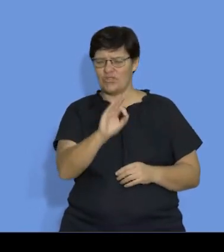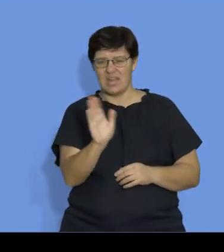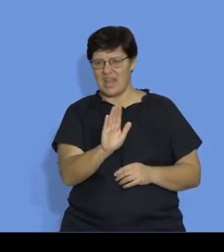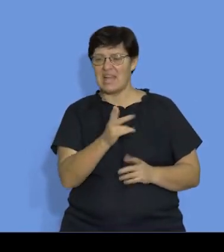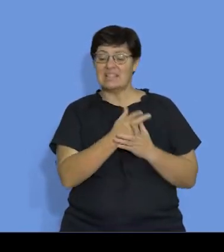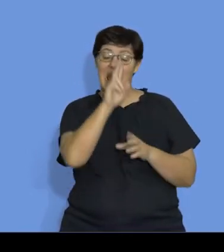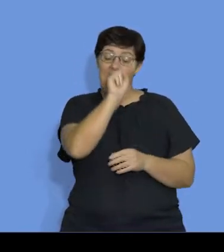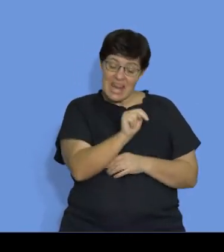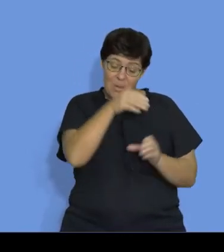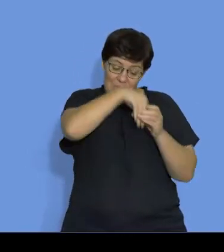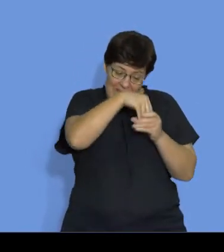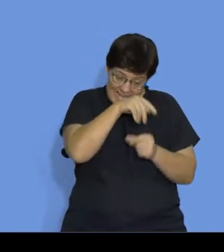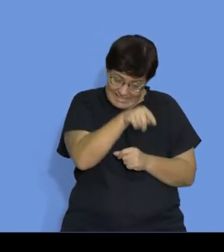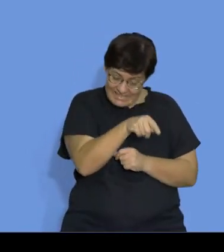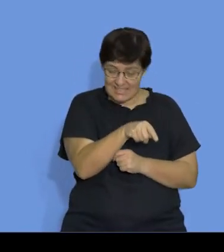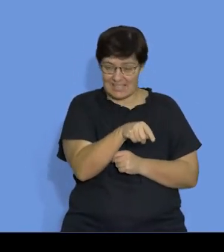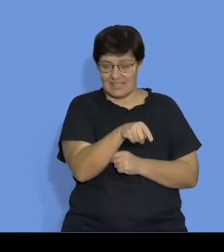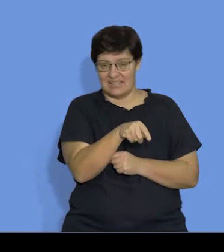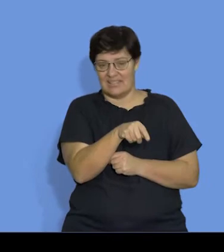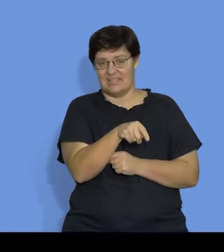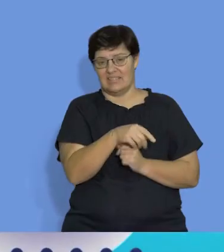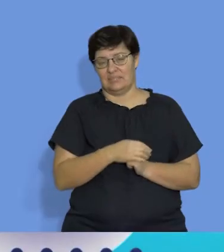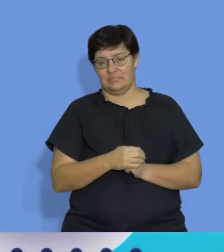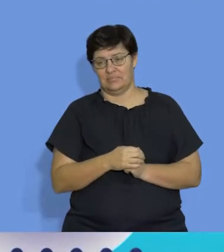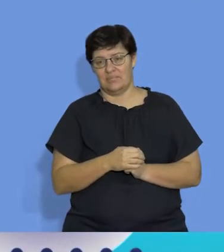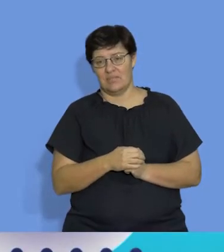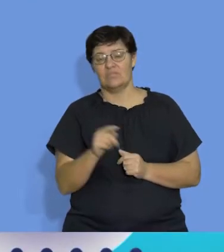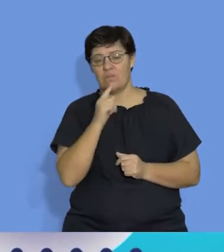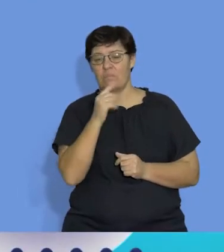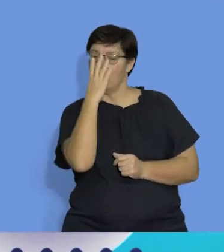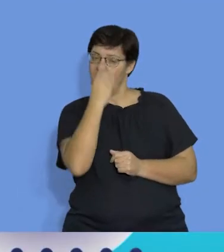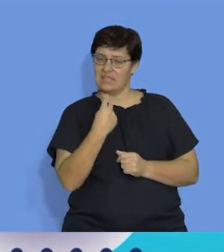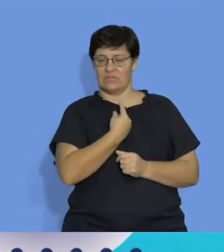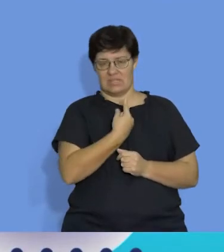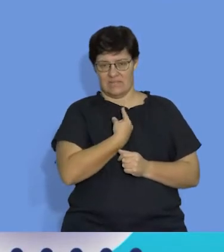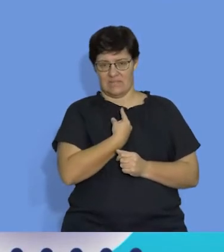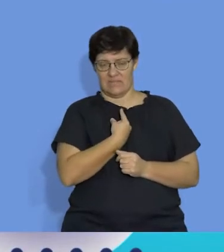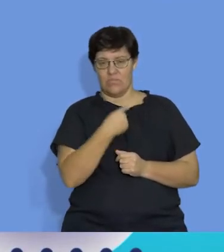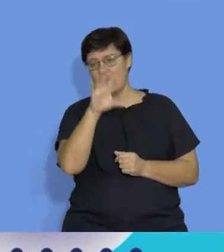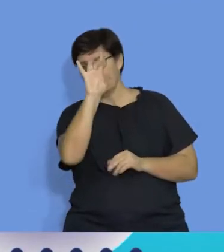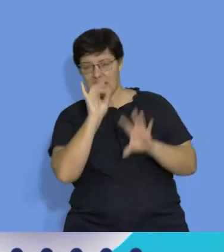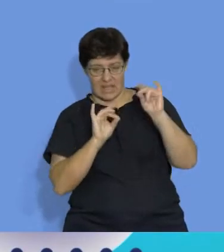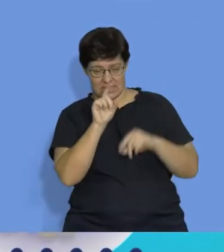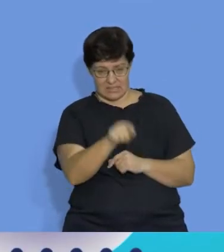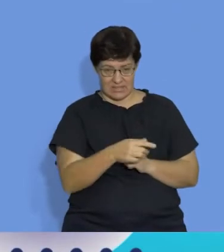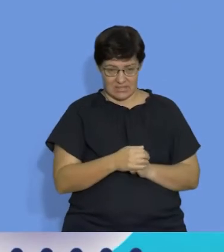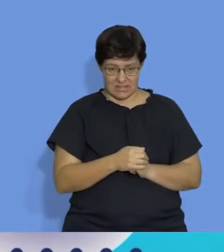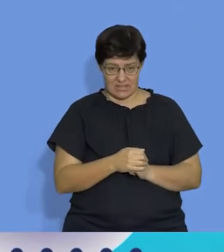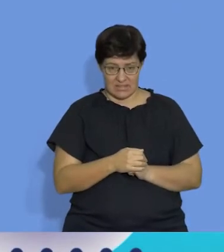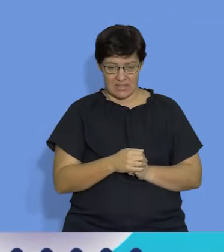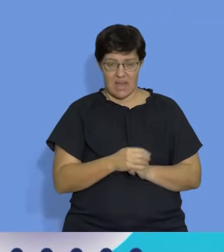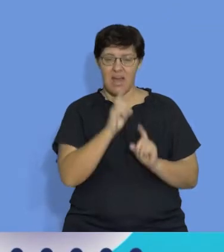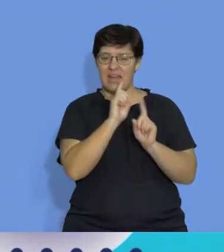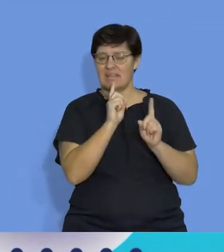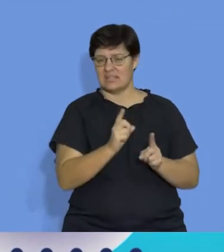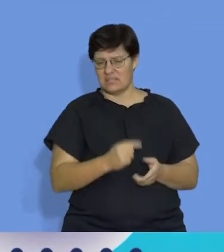nitrogen in ammonia. So it's very important, again, to ask ourselves, after selecting the possible answer, to say,